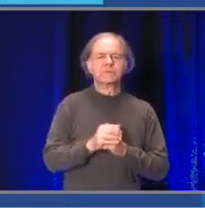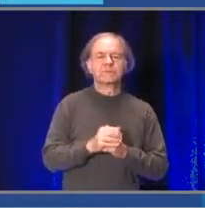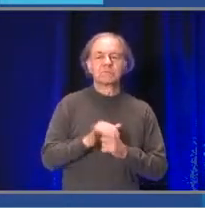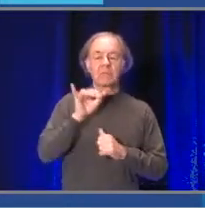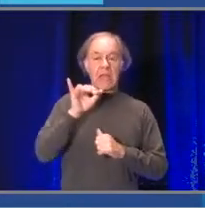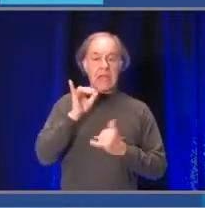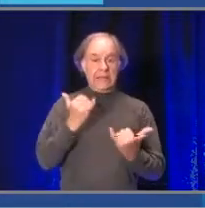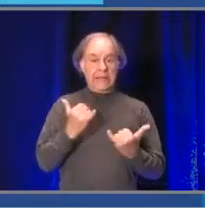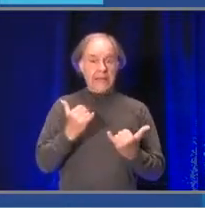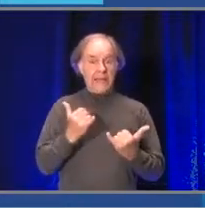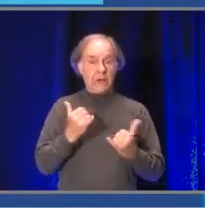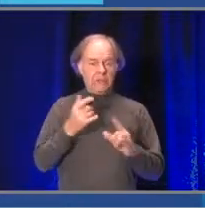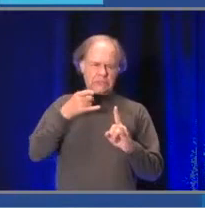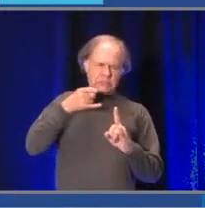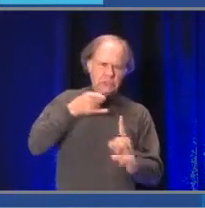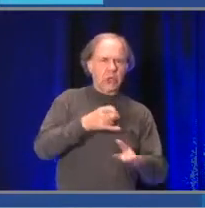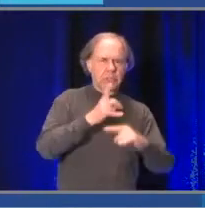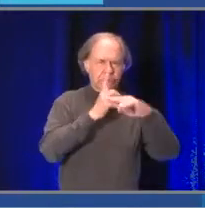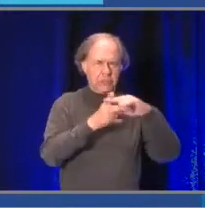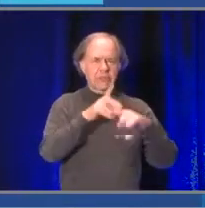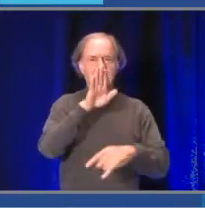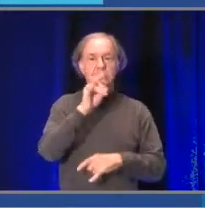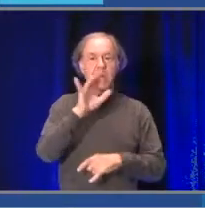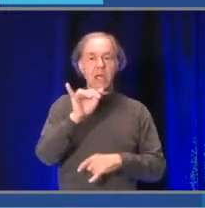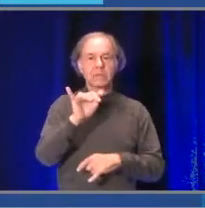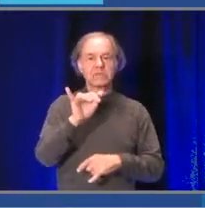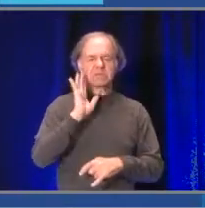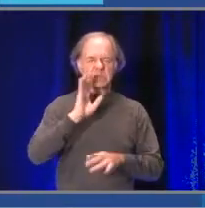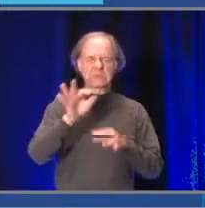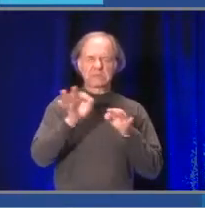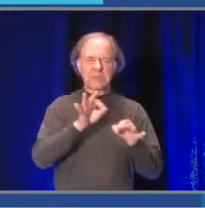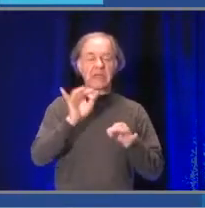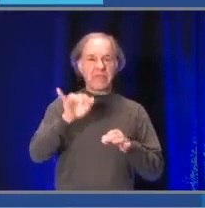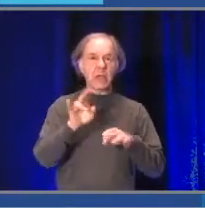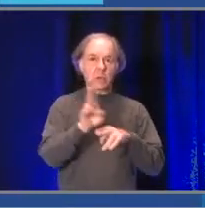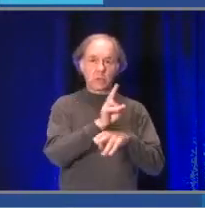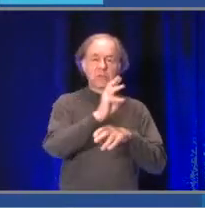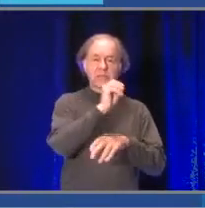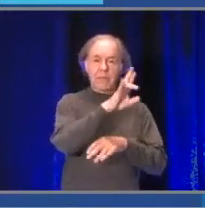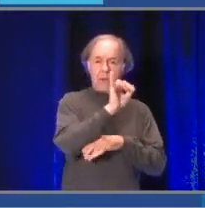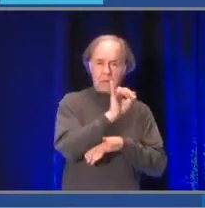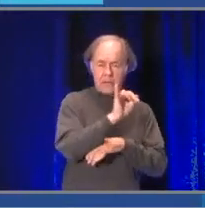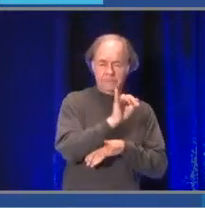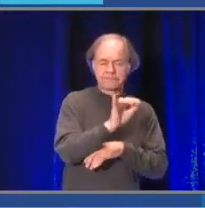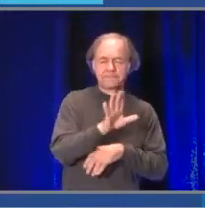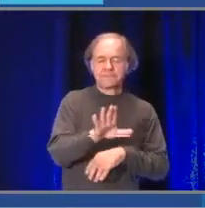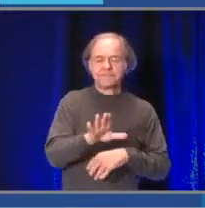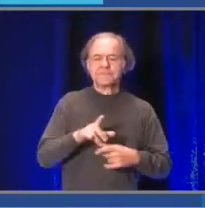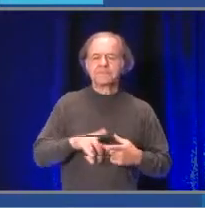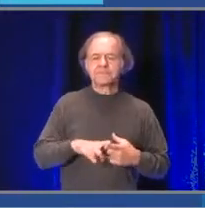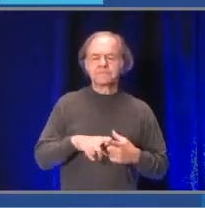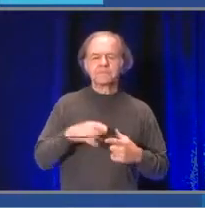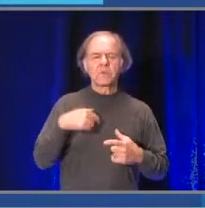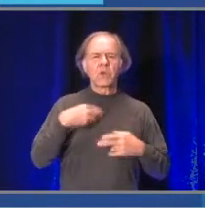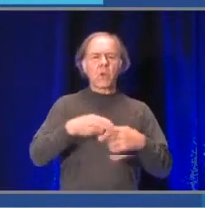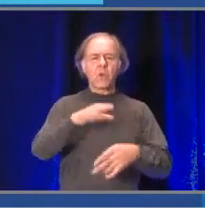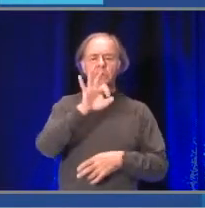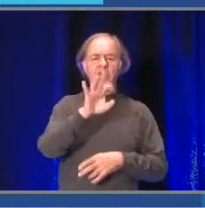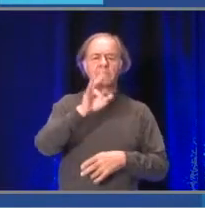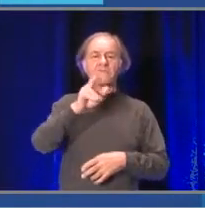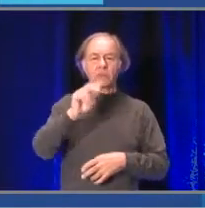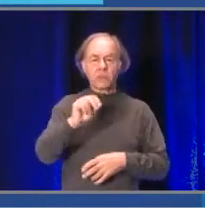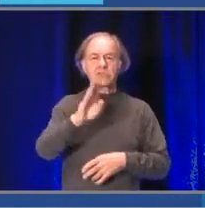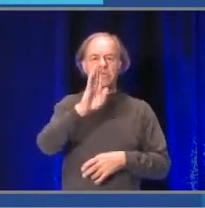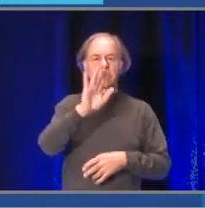targeted biopsy is what I'm going to talk about today, which is done by MRI. I'd like to talk to you about fusion biopsy of